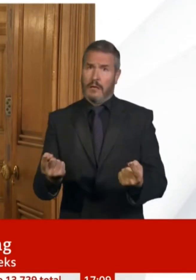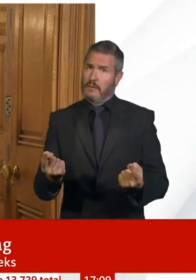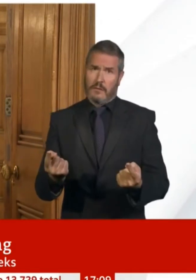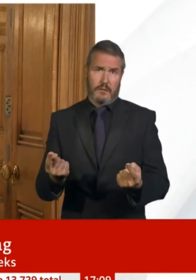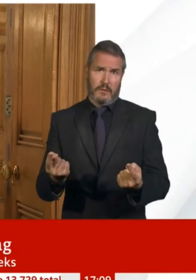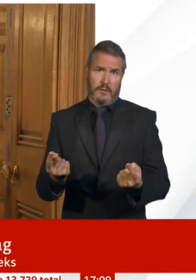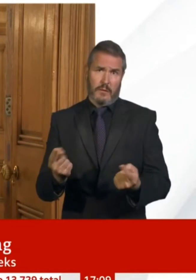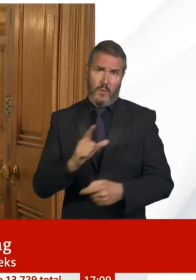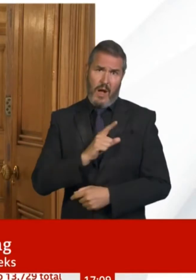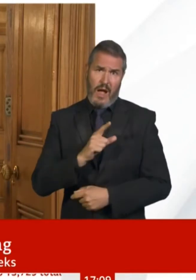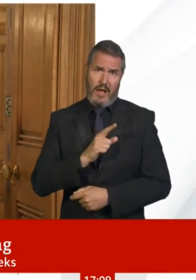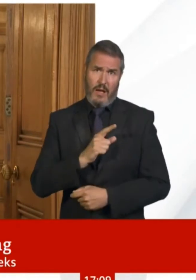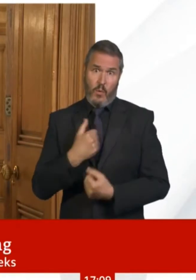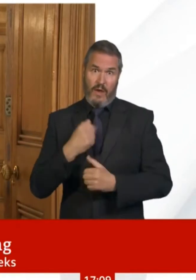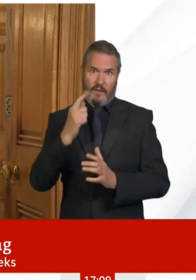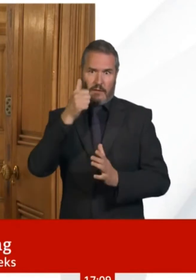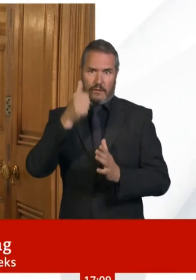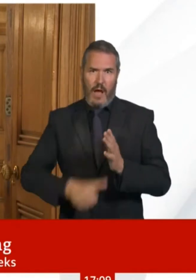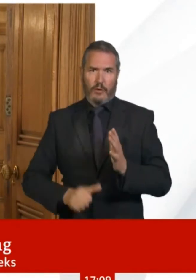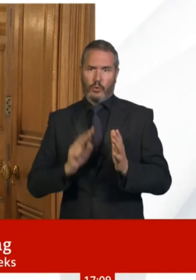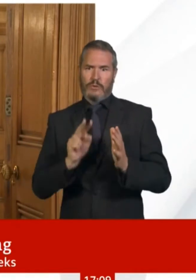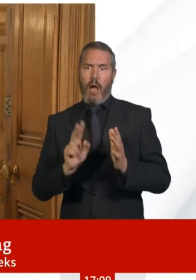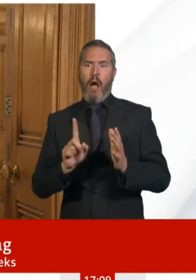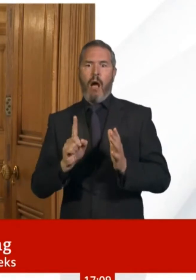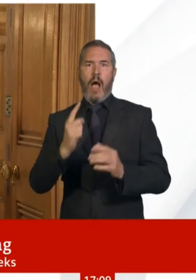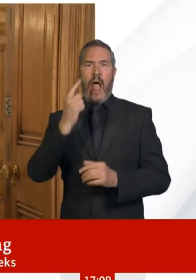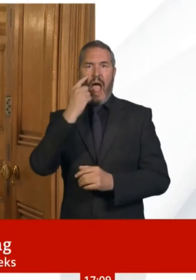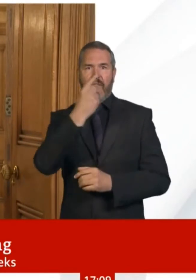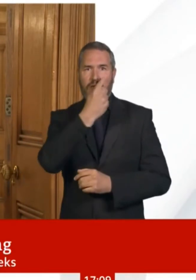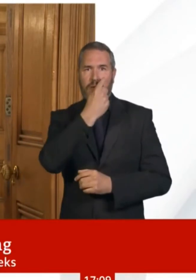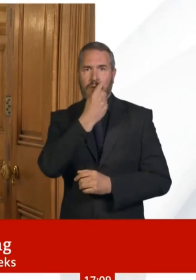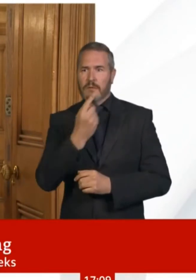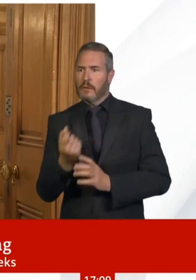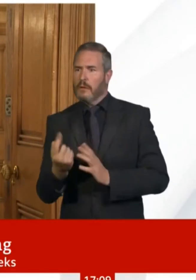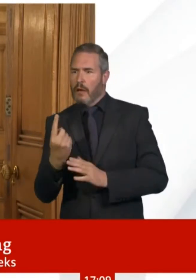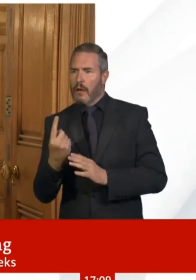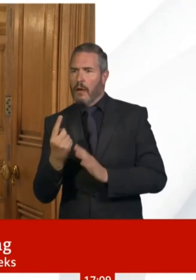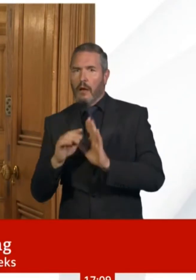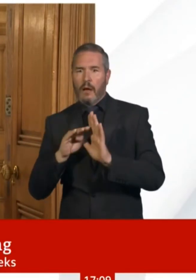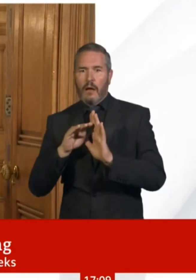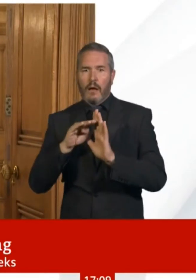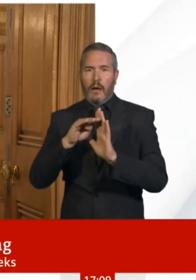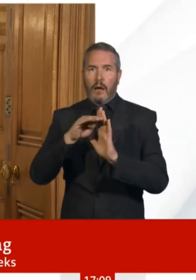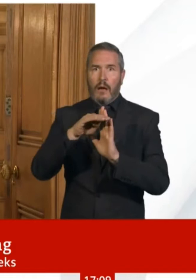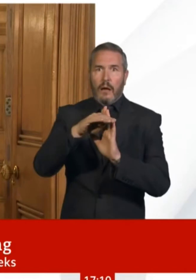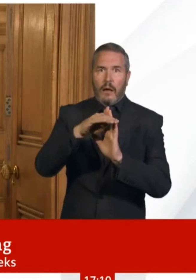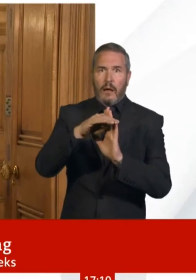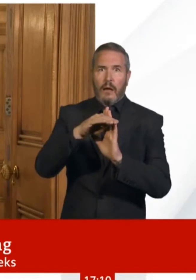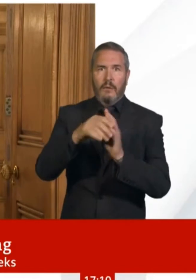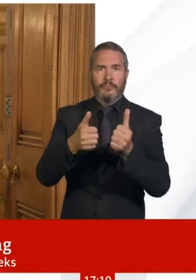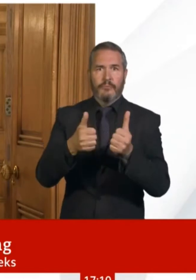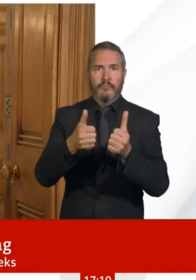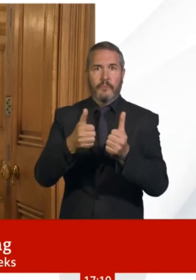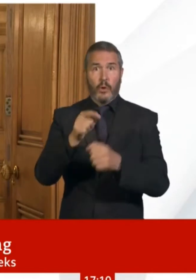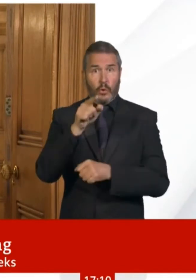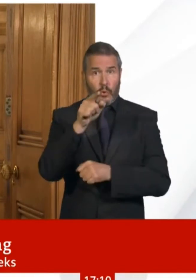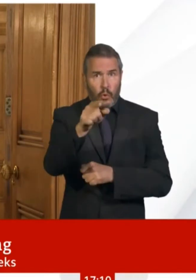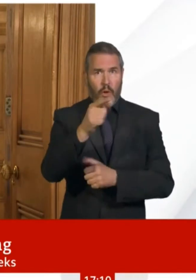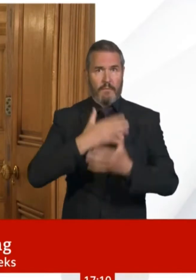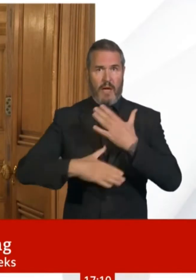when we're beginning to see the evidence that our efforts are starting to pay off. And your efforts are paying